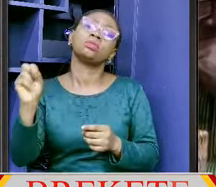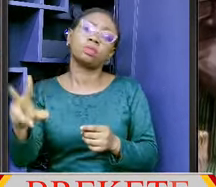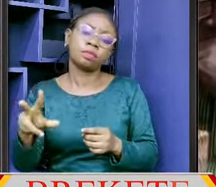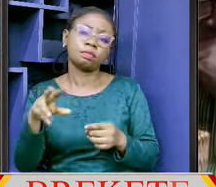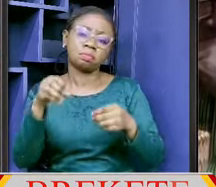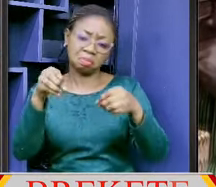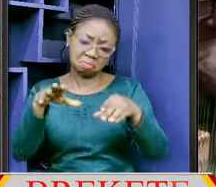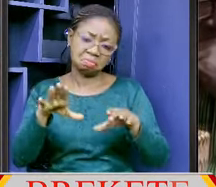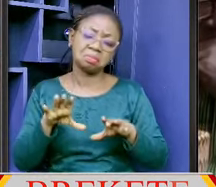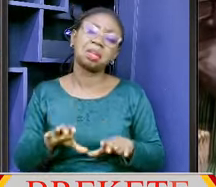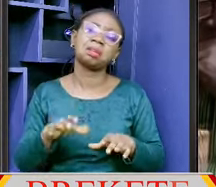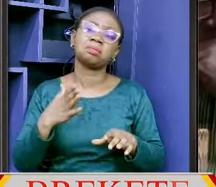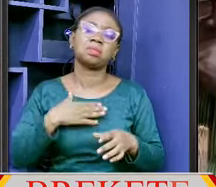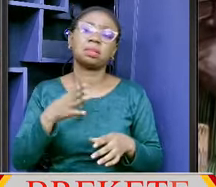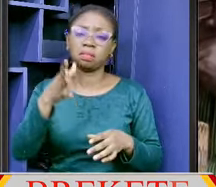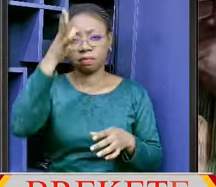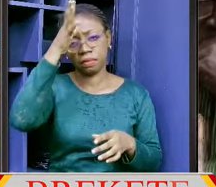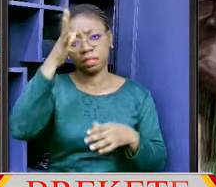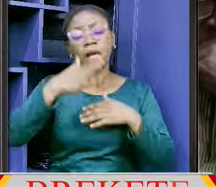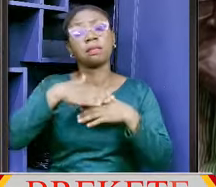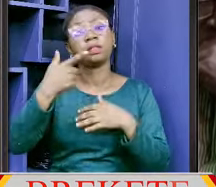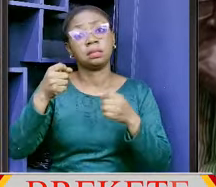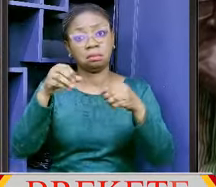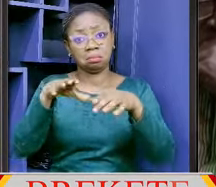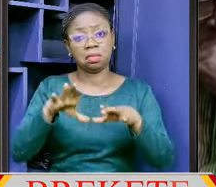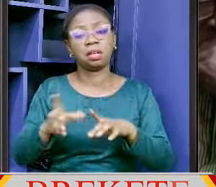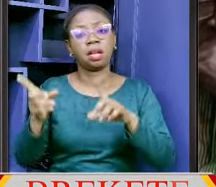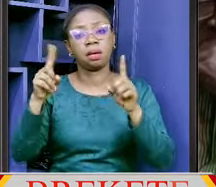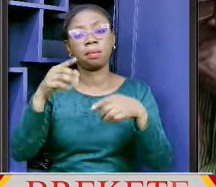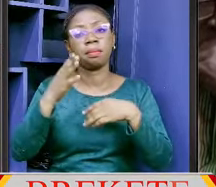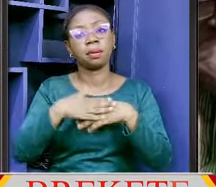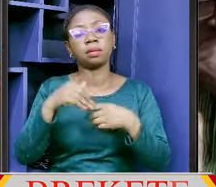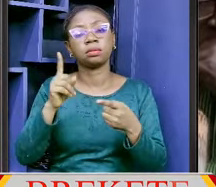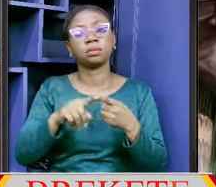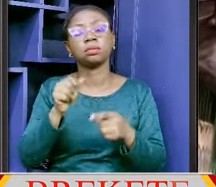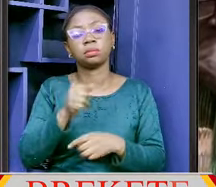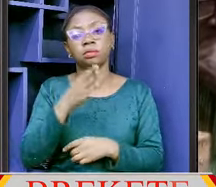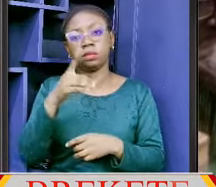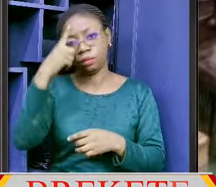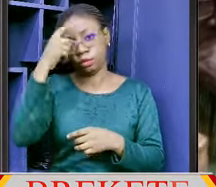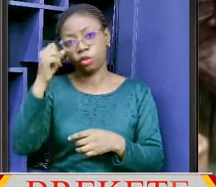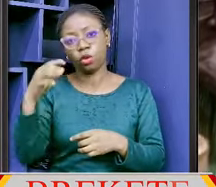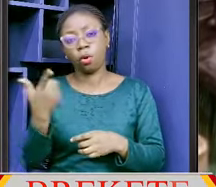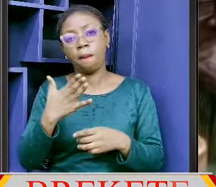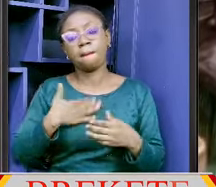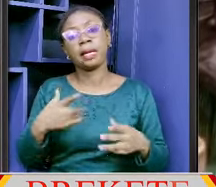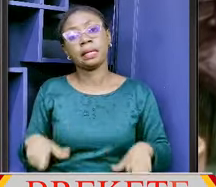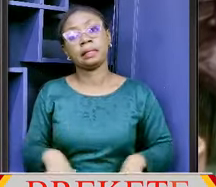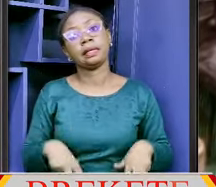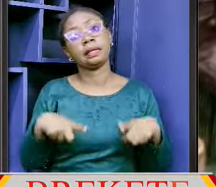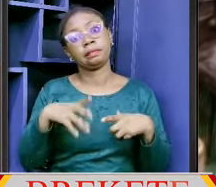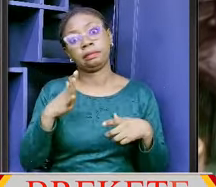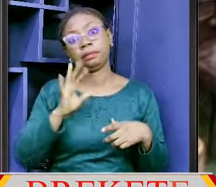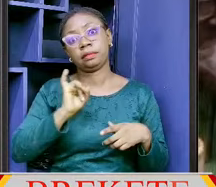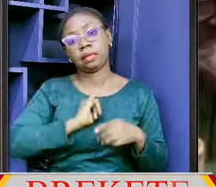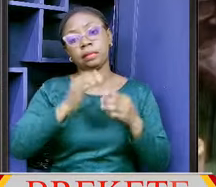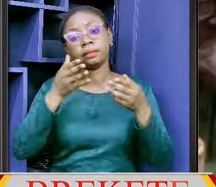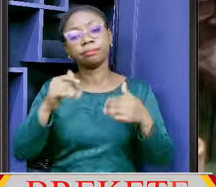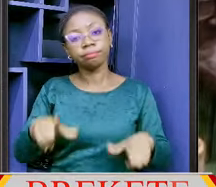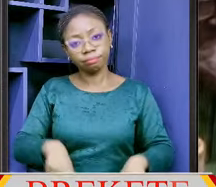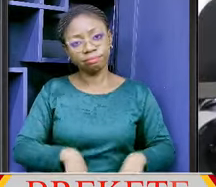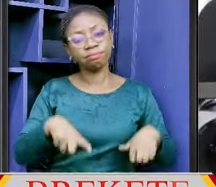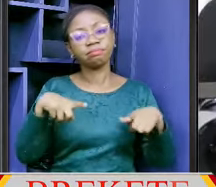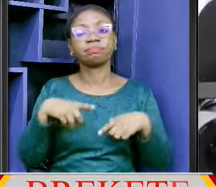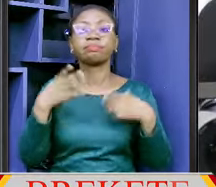2012. They buried my father. After burial, I come back to Abuja because all my life I based in Abuja.